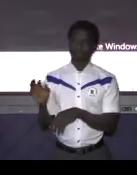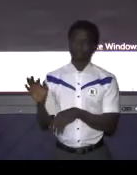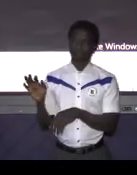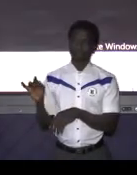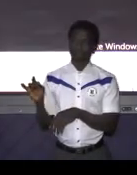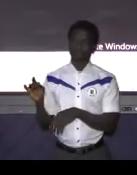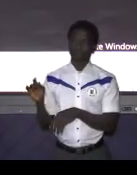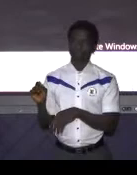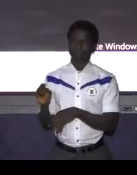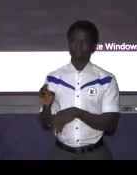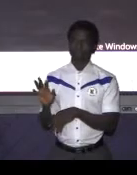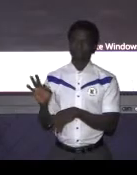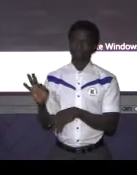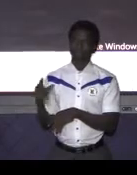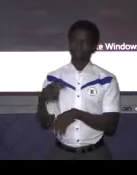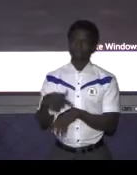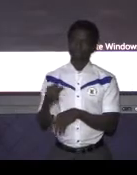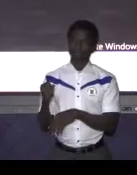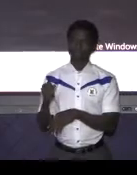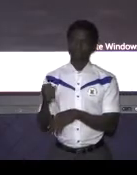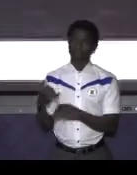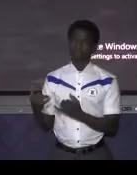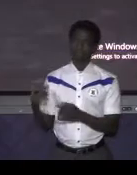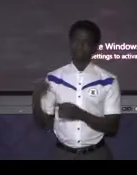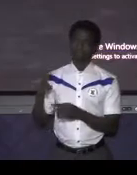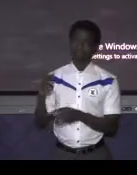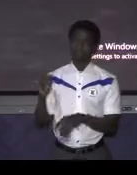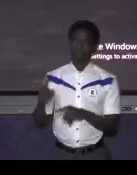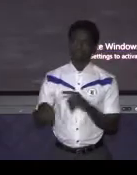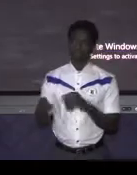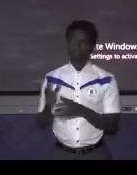goes in 18 9 times. Now 2 can